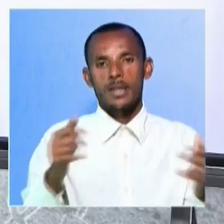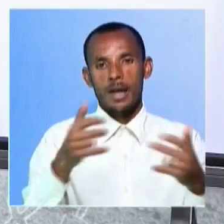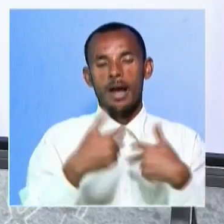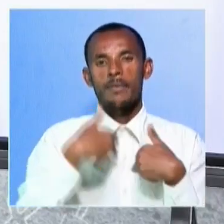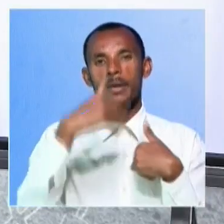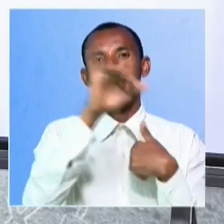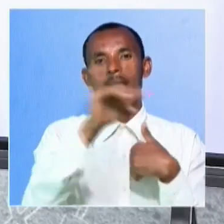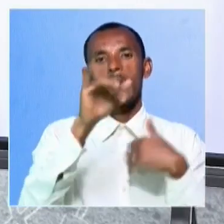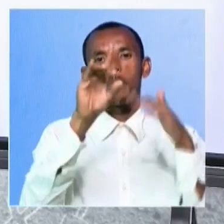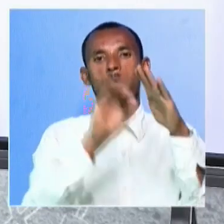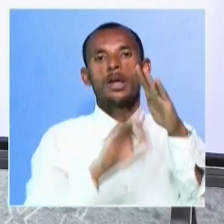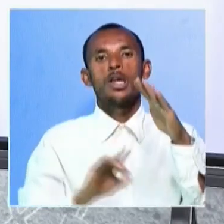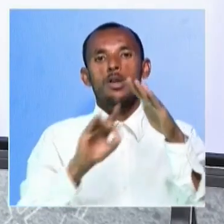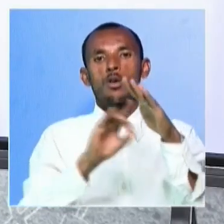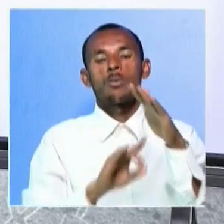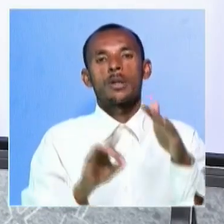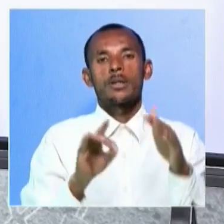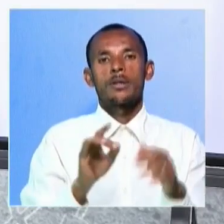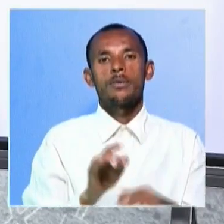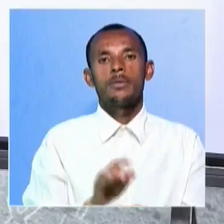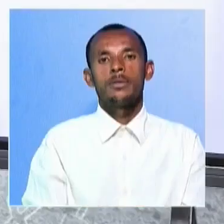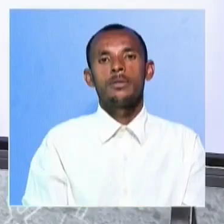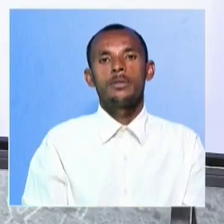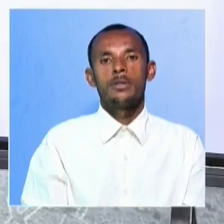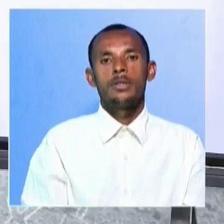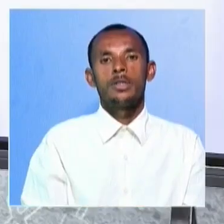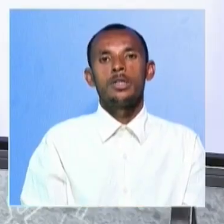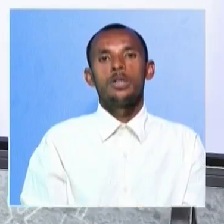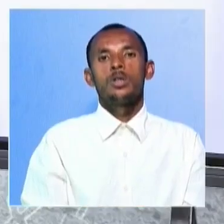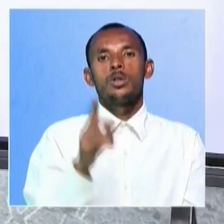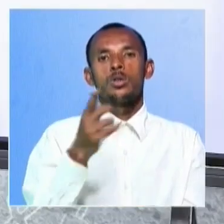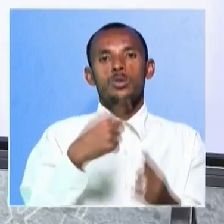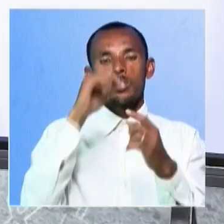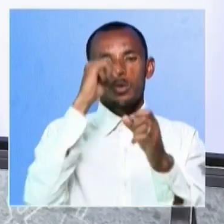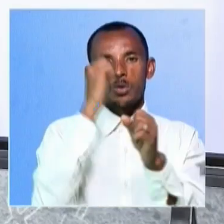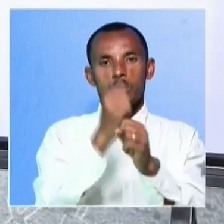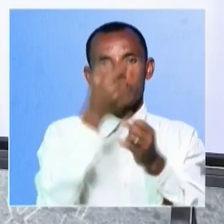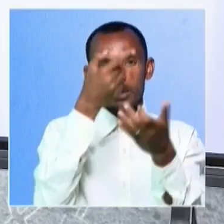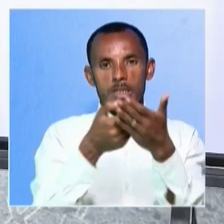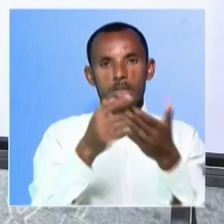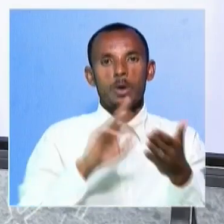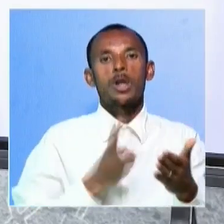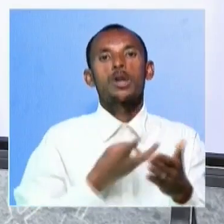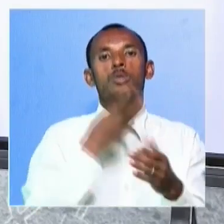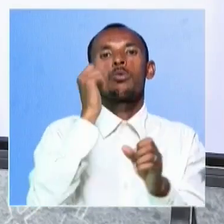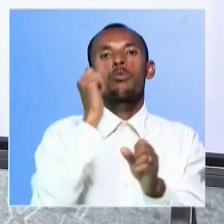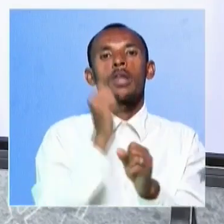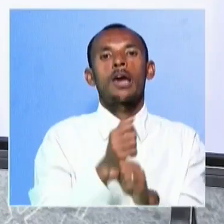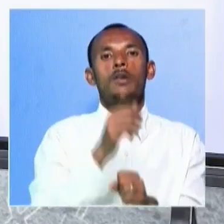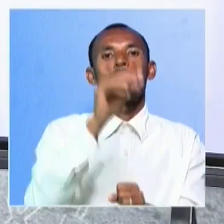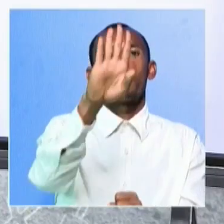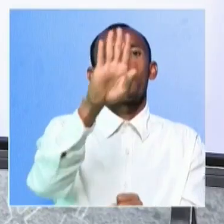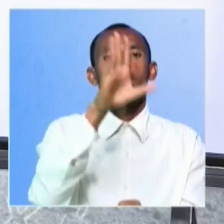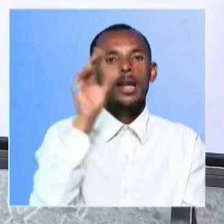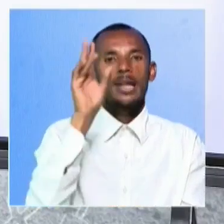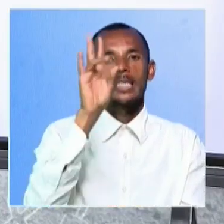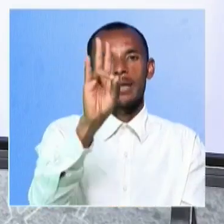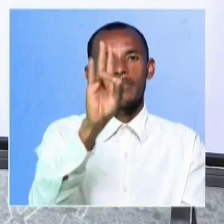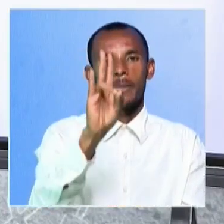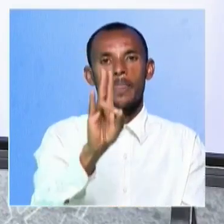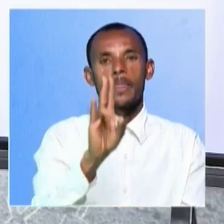same denominator. So to do this, we need to take 4 and 7